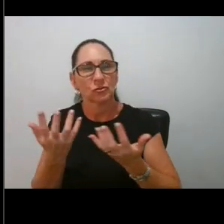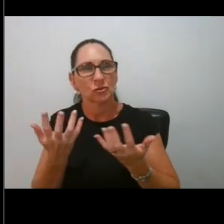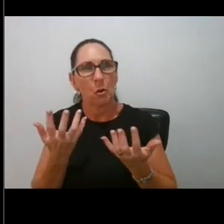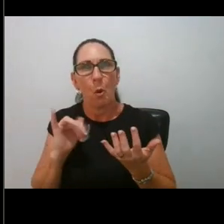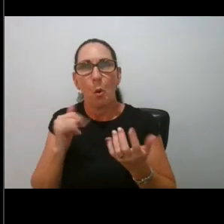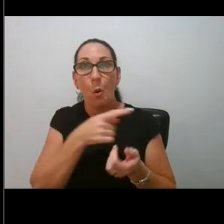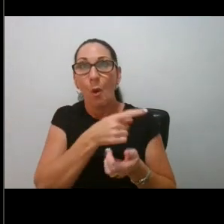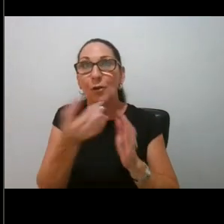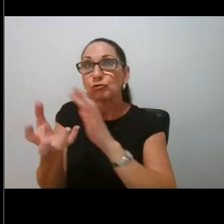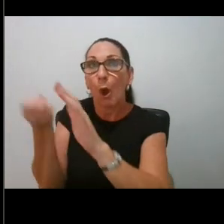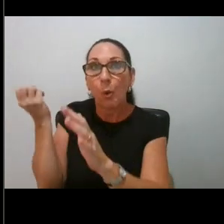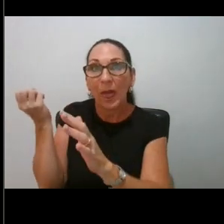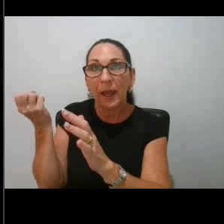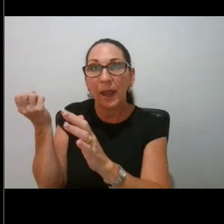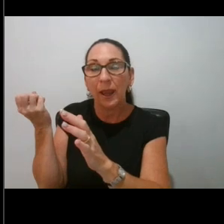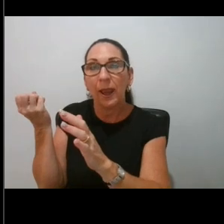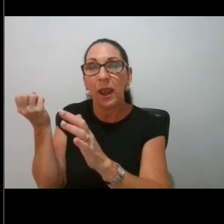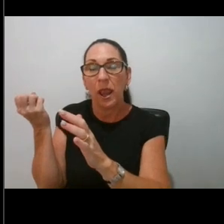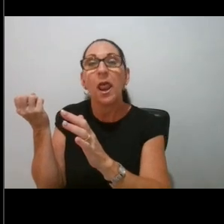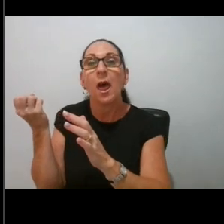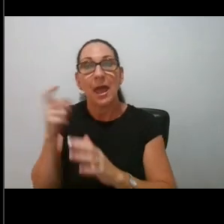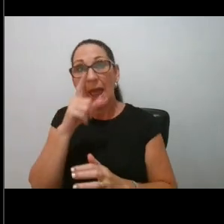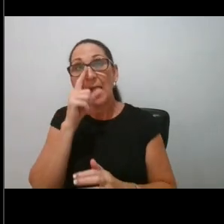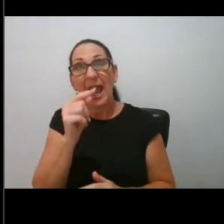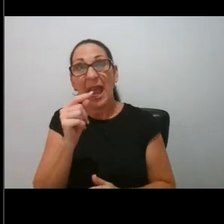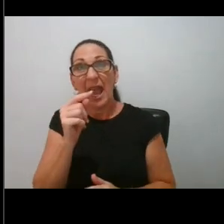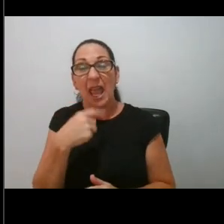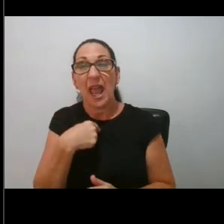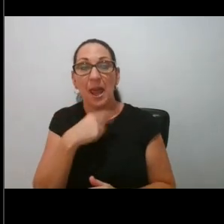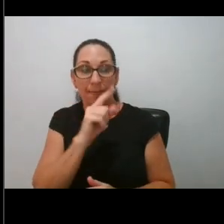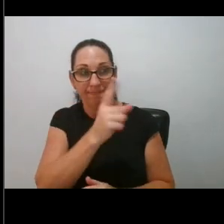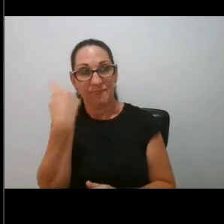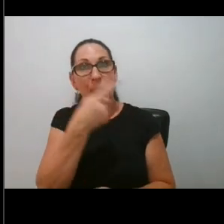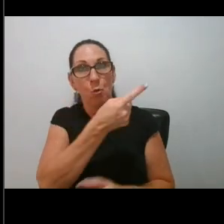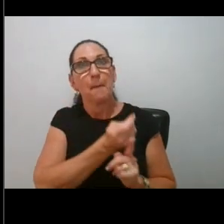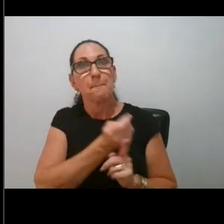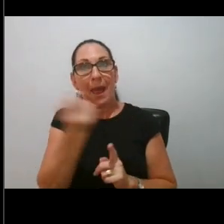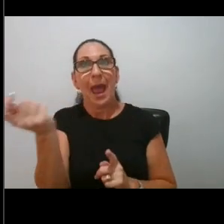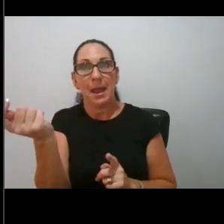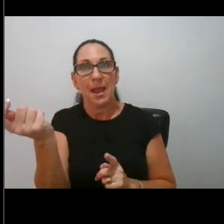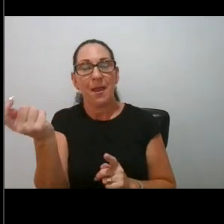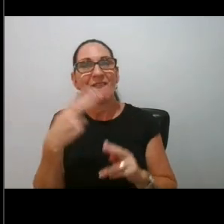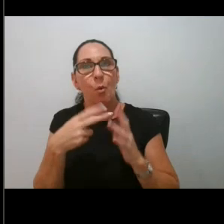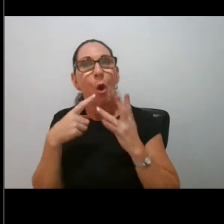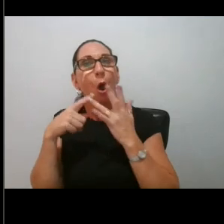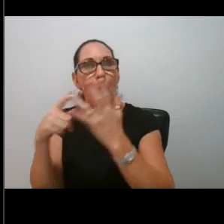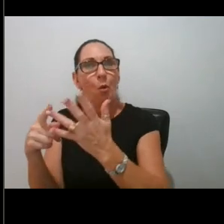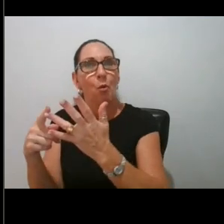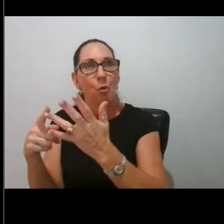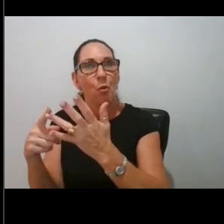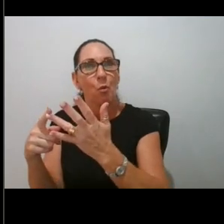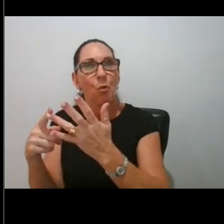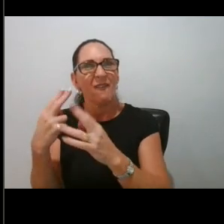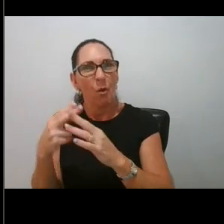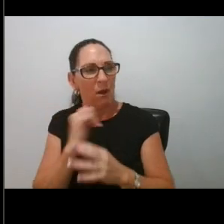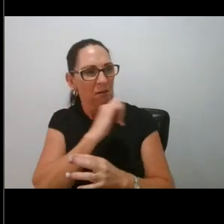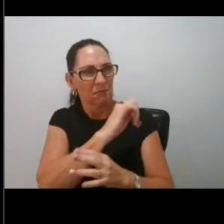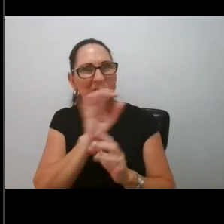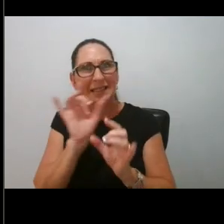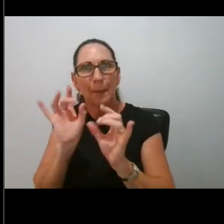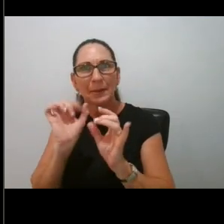stolen, we can facilitate payment or for a reimbursement of either, say,